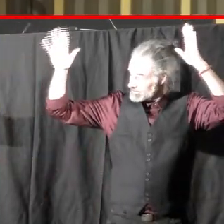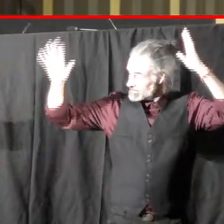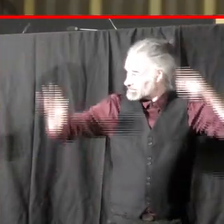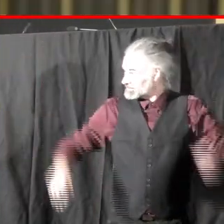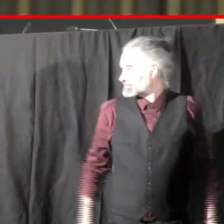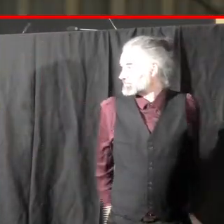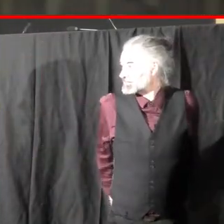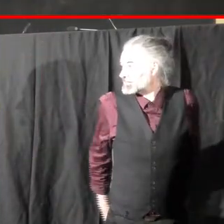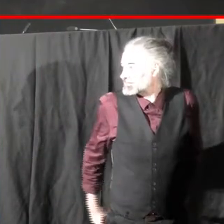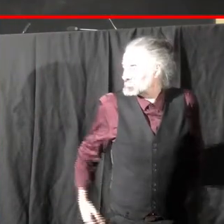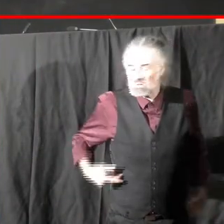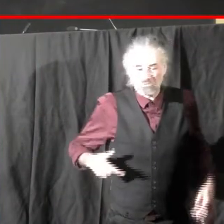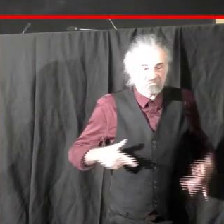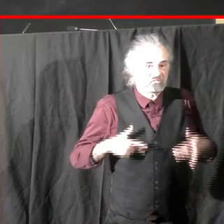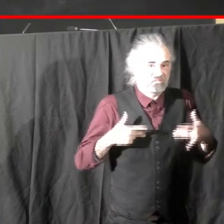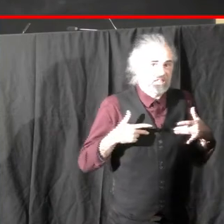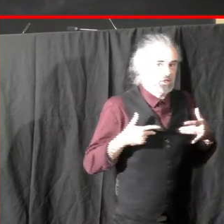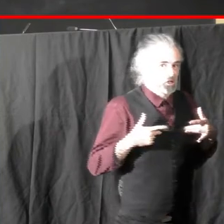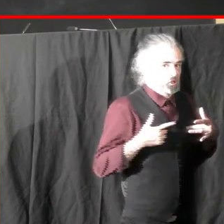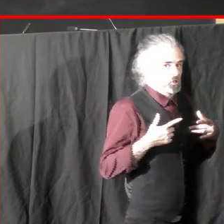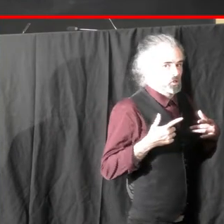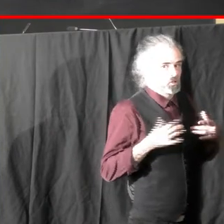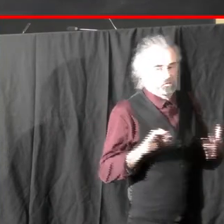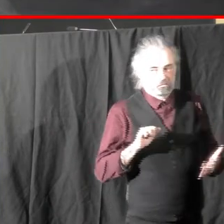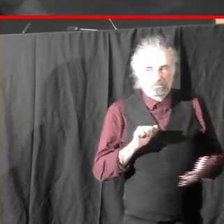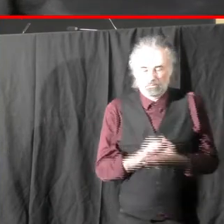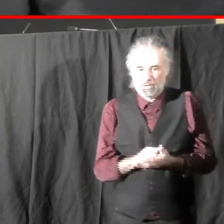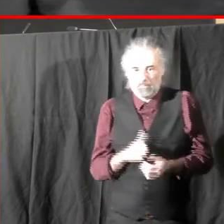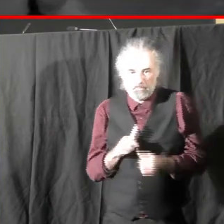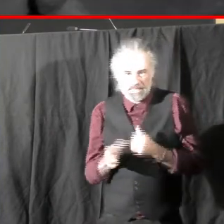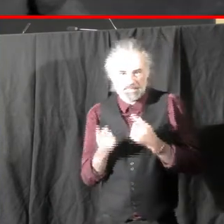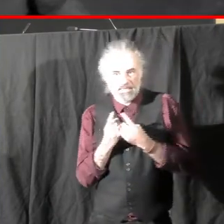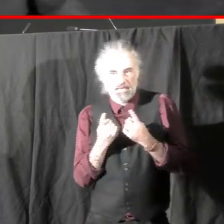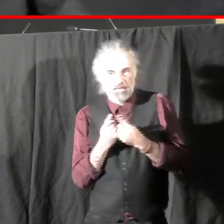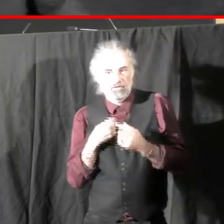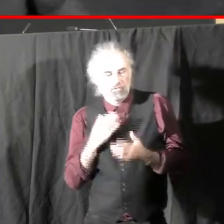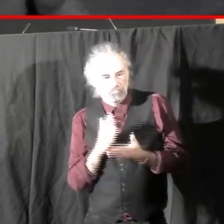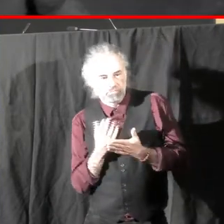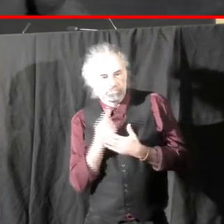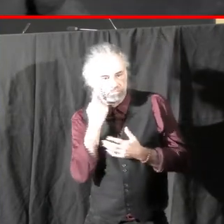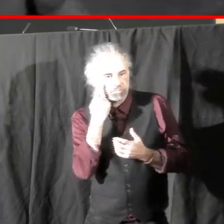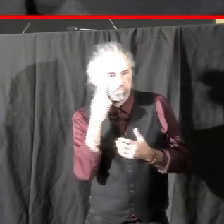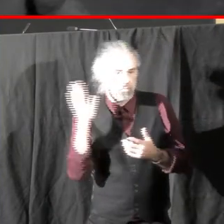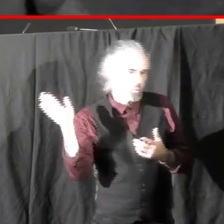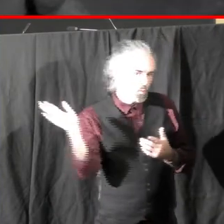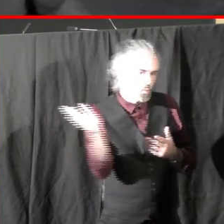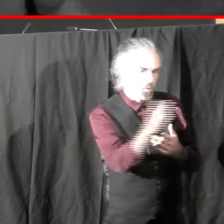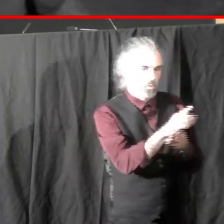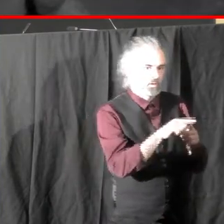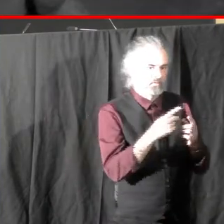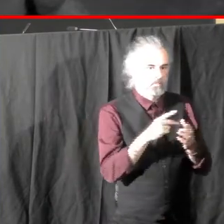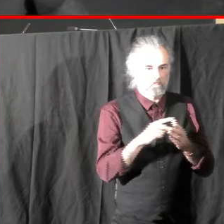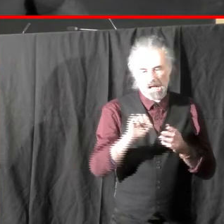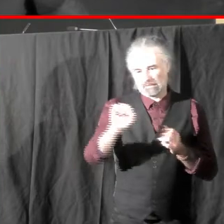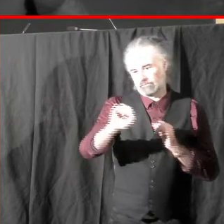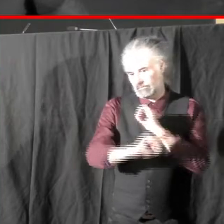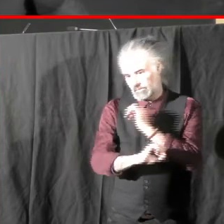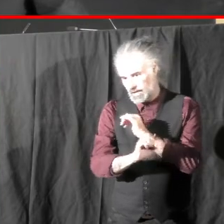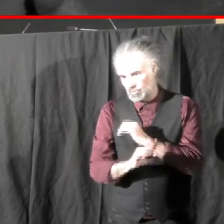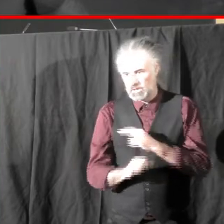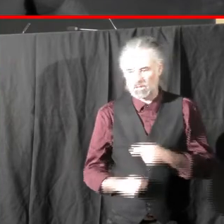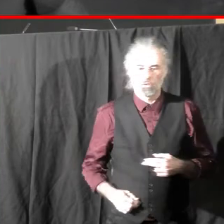I feel that might not be the best approach if we can just really check every single part of the factory